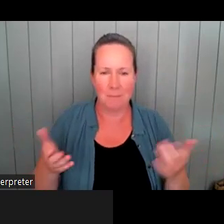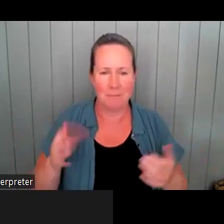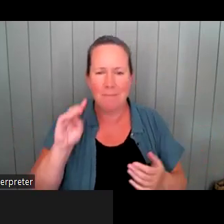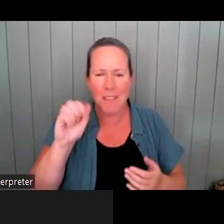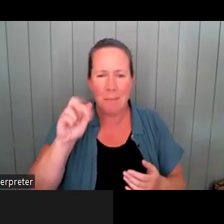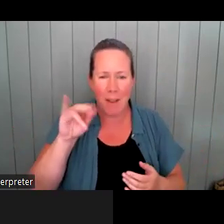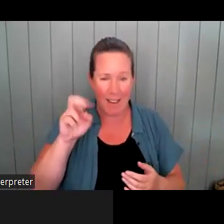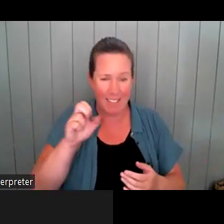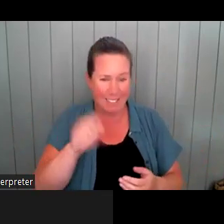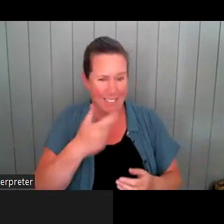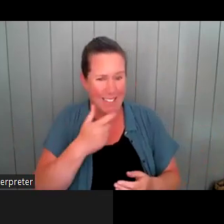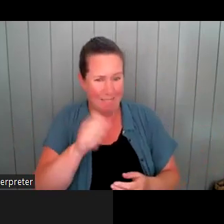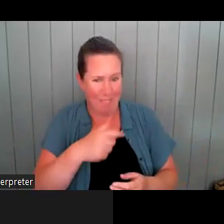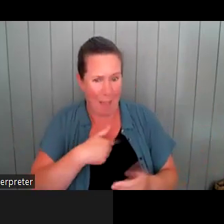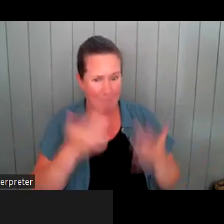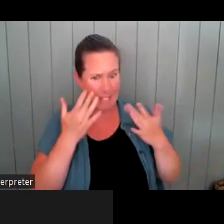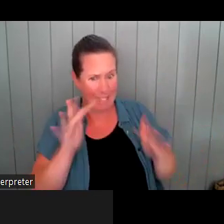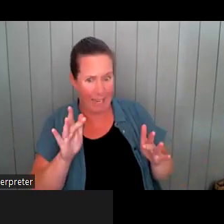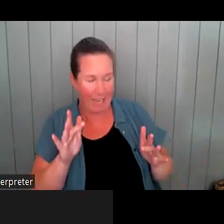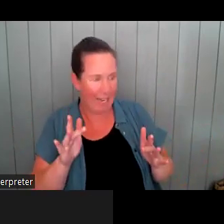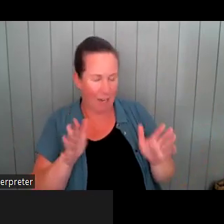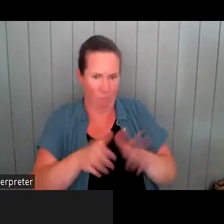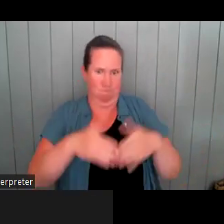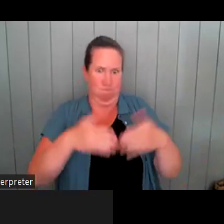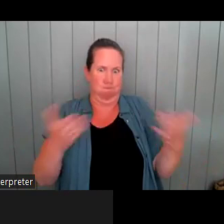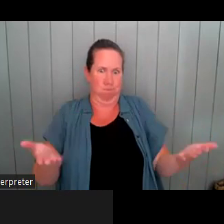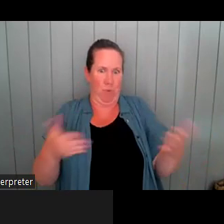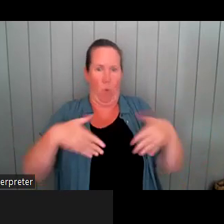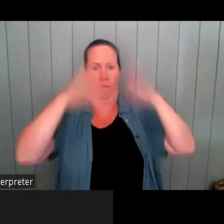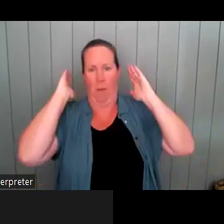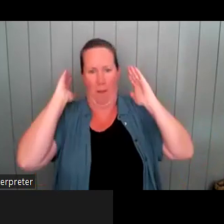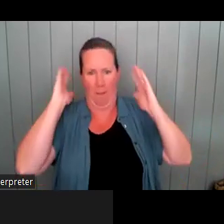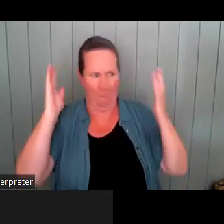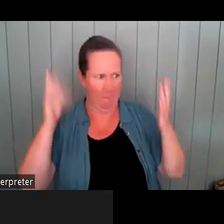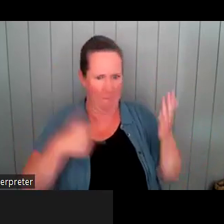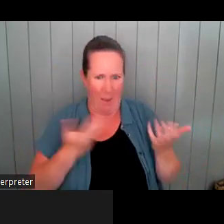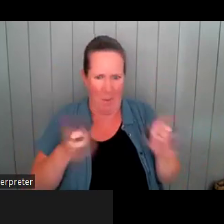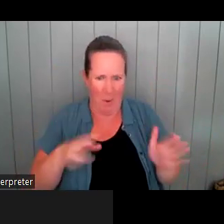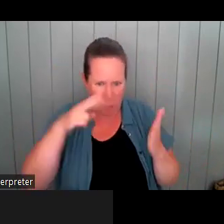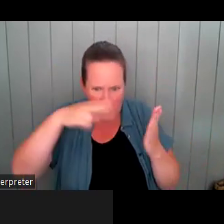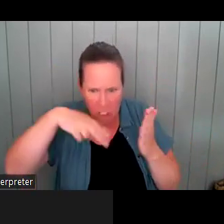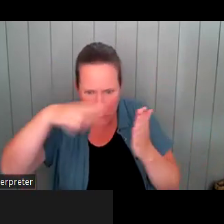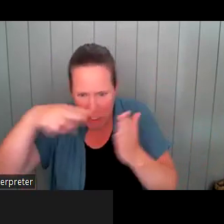feel overwhelmed. You know, Right, you'd be right. okay, well, there it is, but I don't want to touch it.